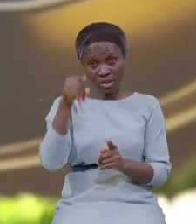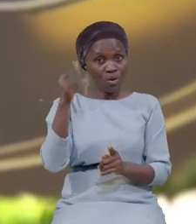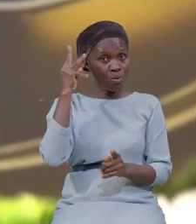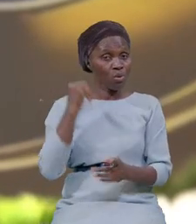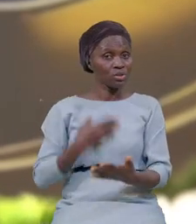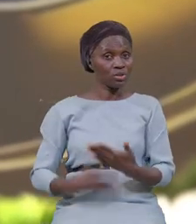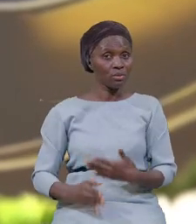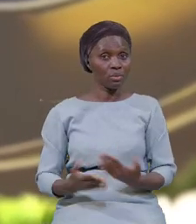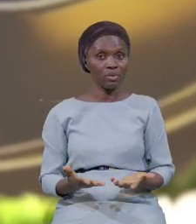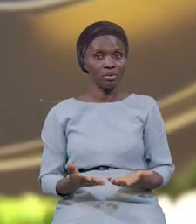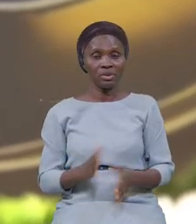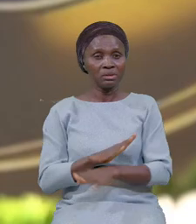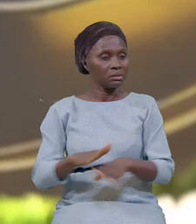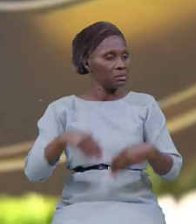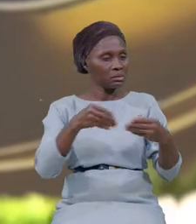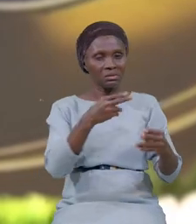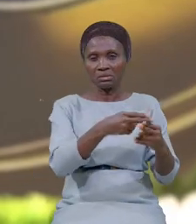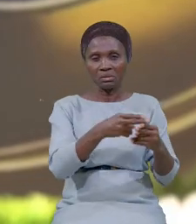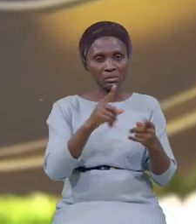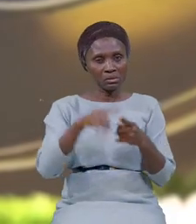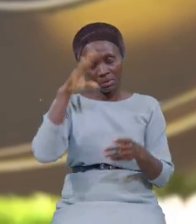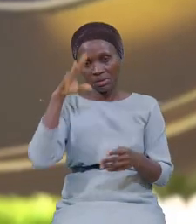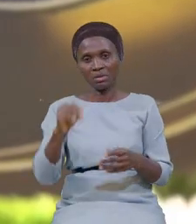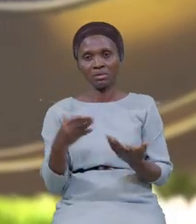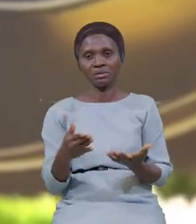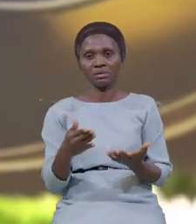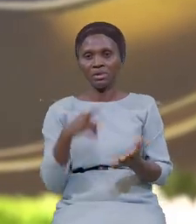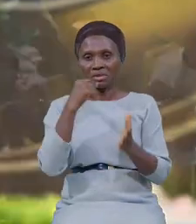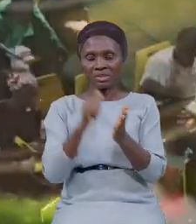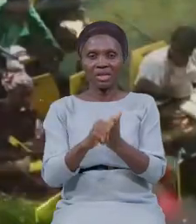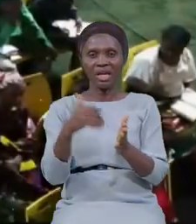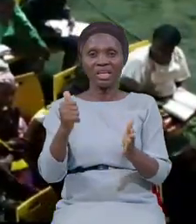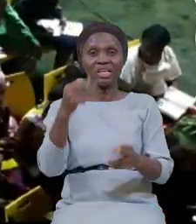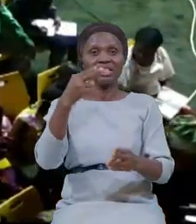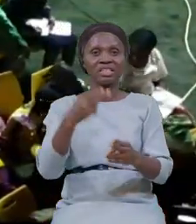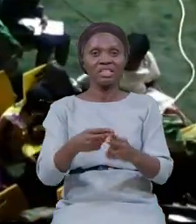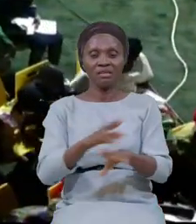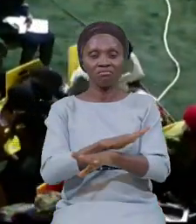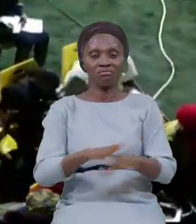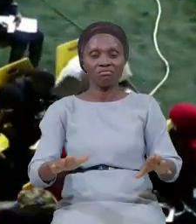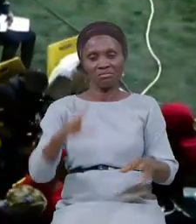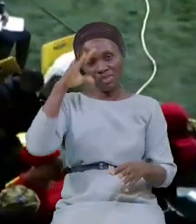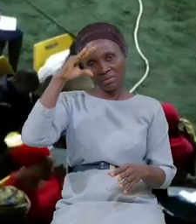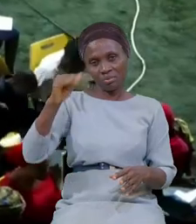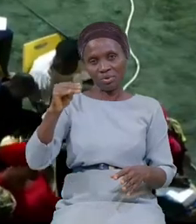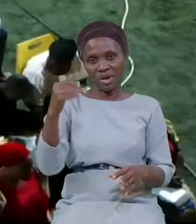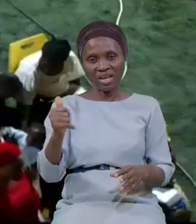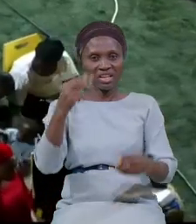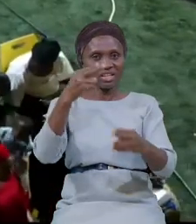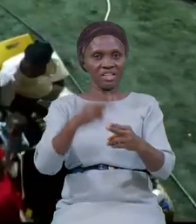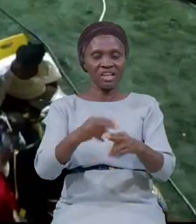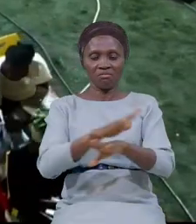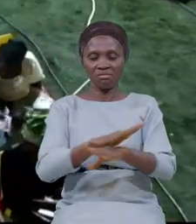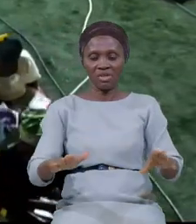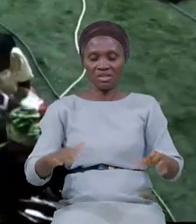even give any name. We'll say a nameless boy, a nameless